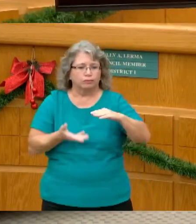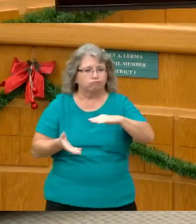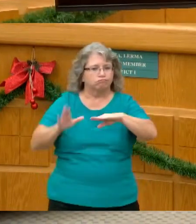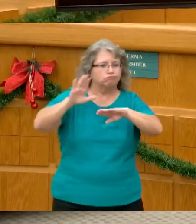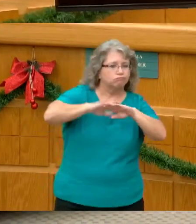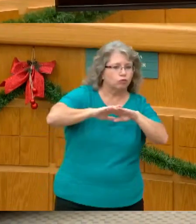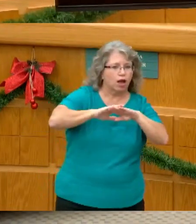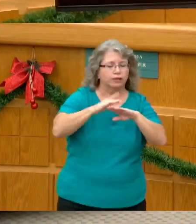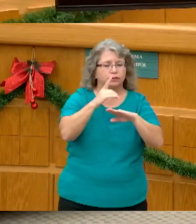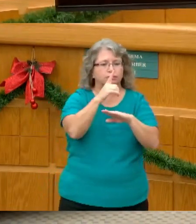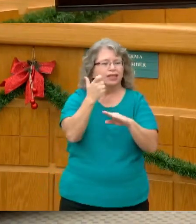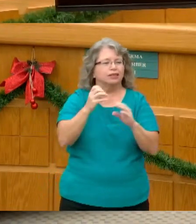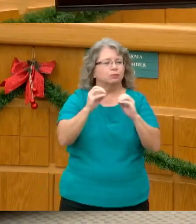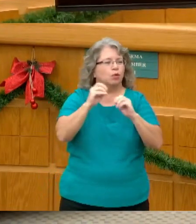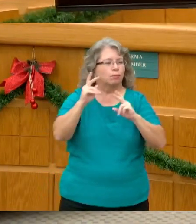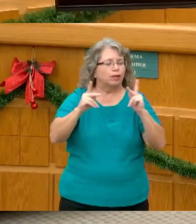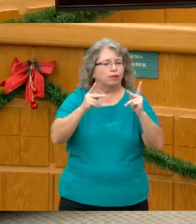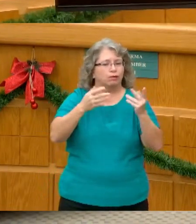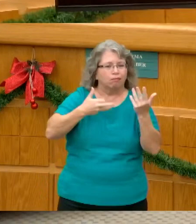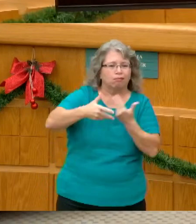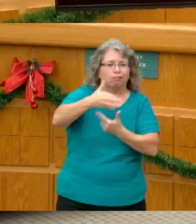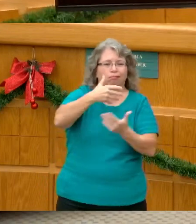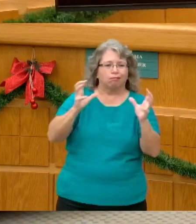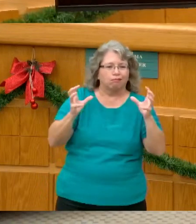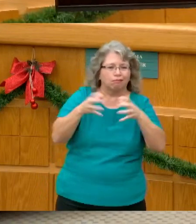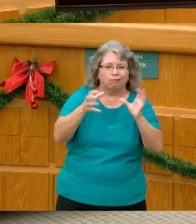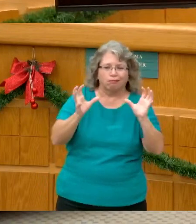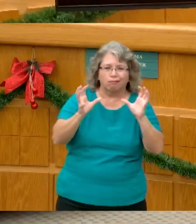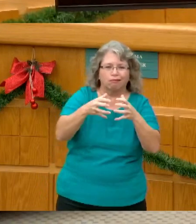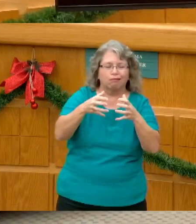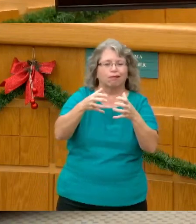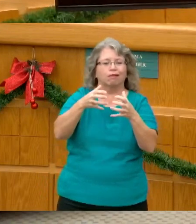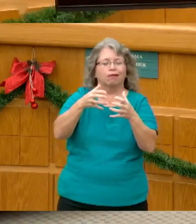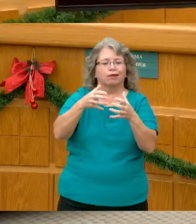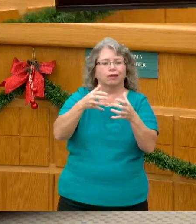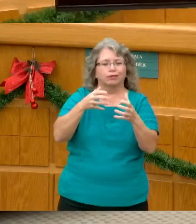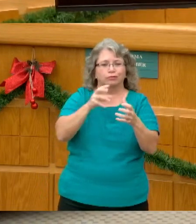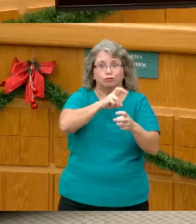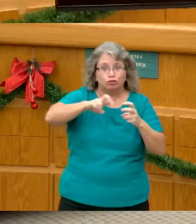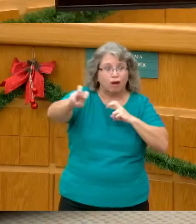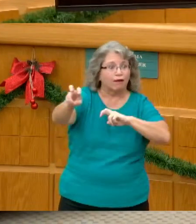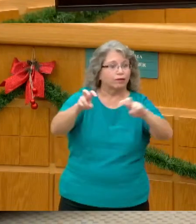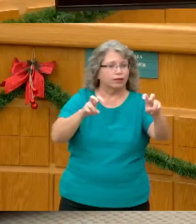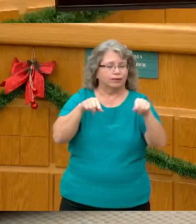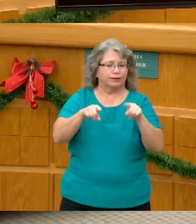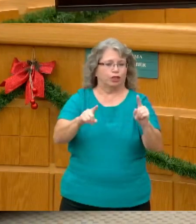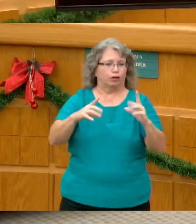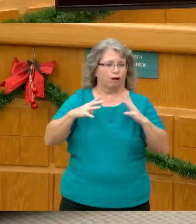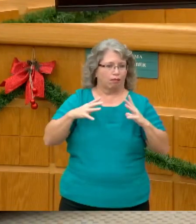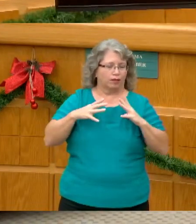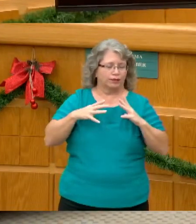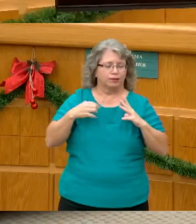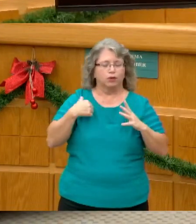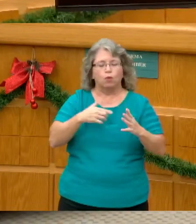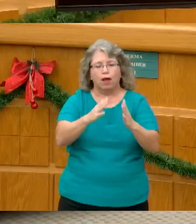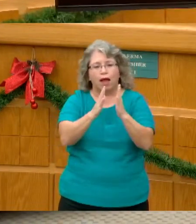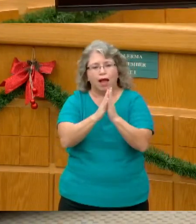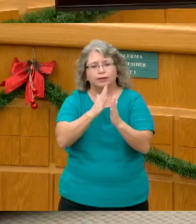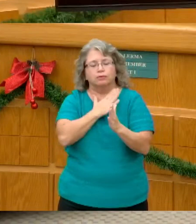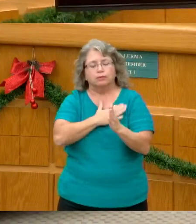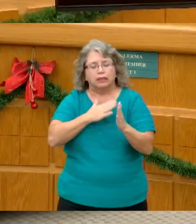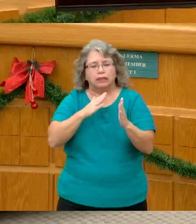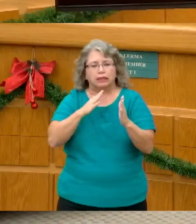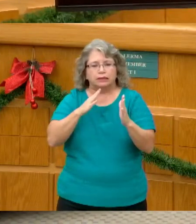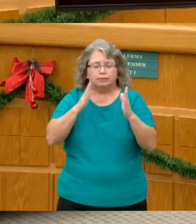gathering during the holidays. So we ask you to continue to be vigilant and follow our CDC, or I should